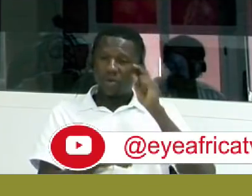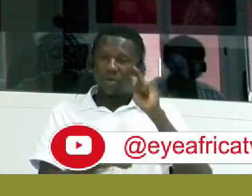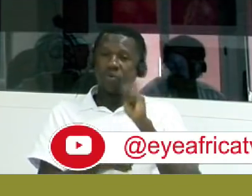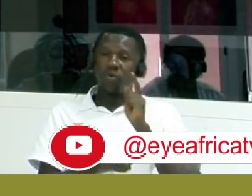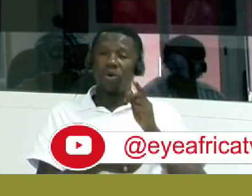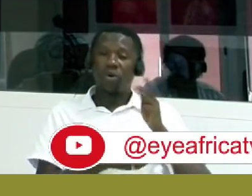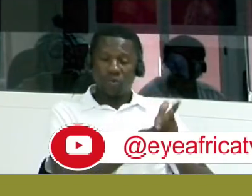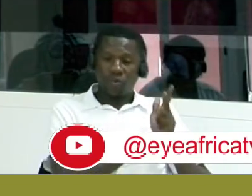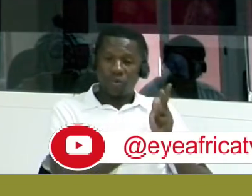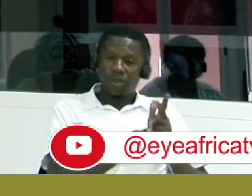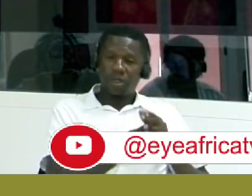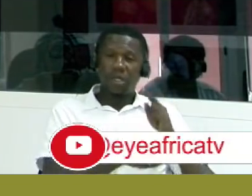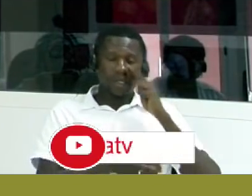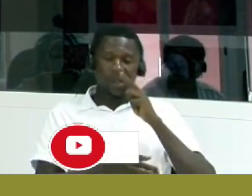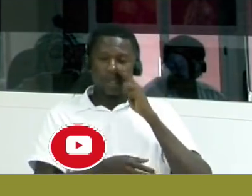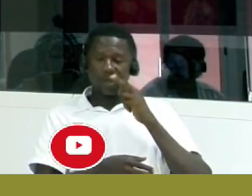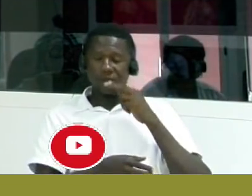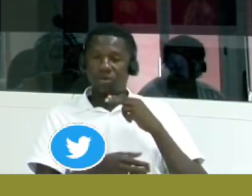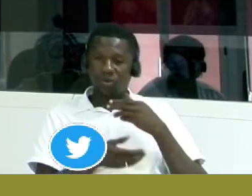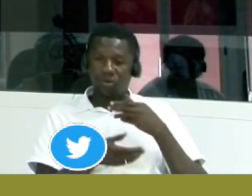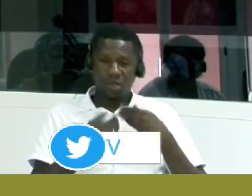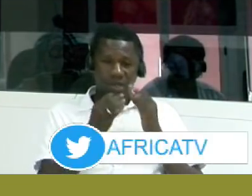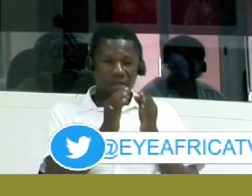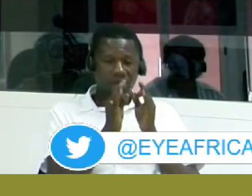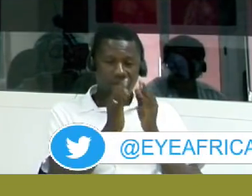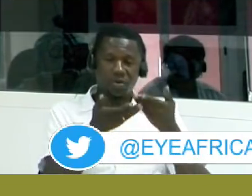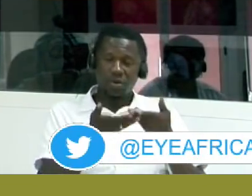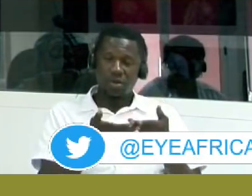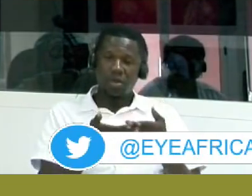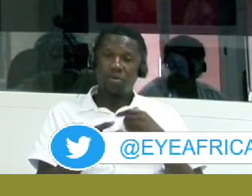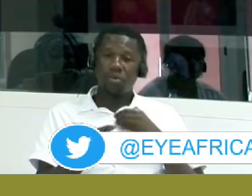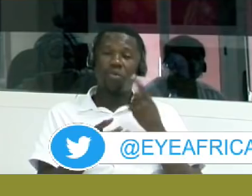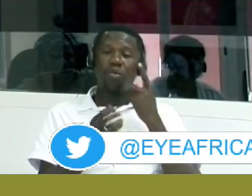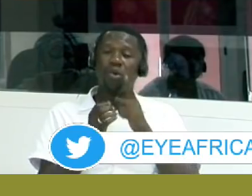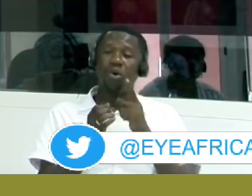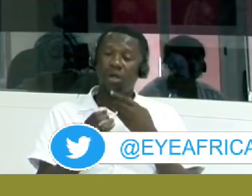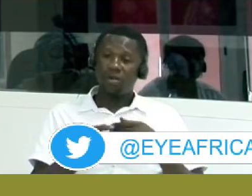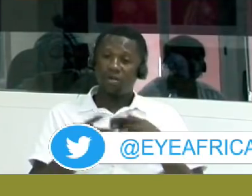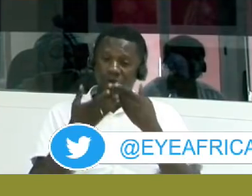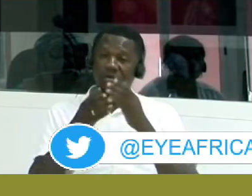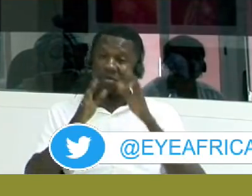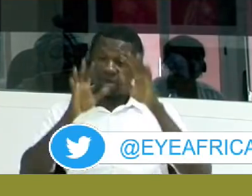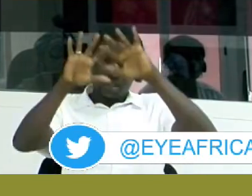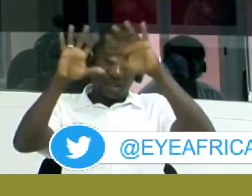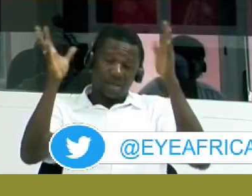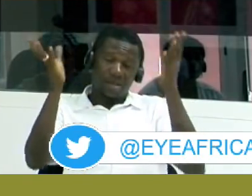are trying to get to us. But if you just give the general